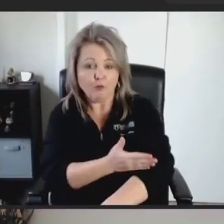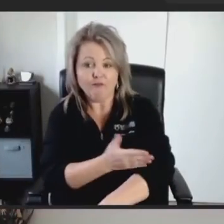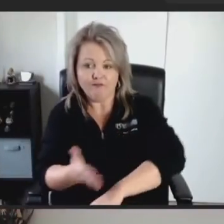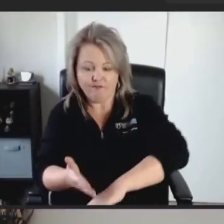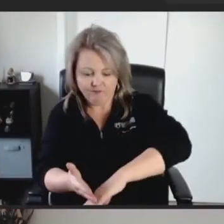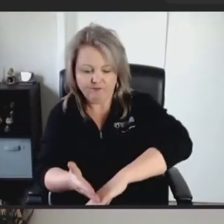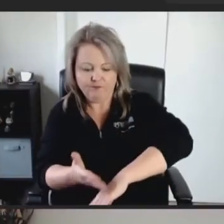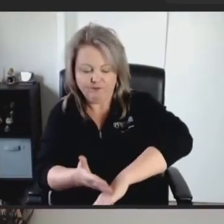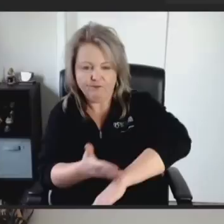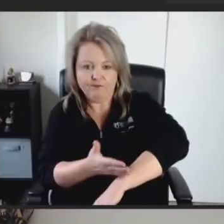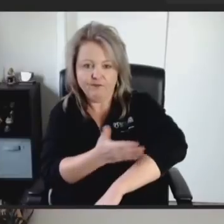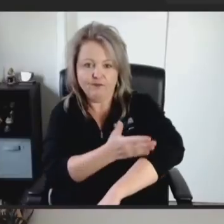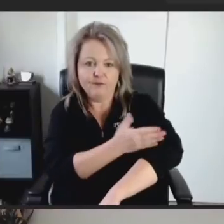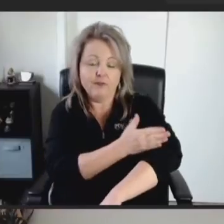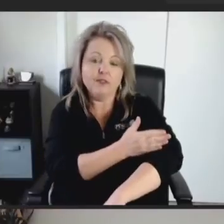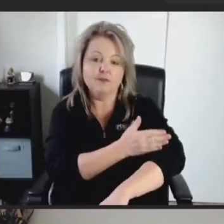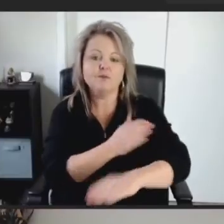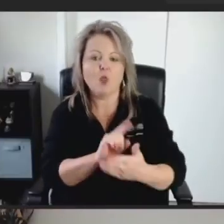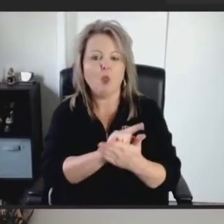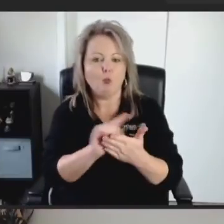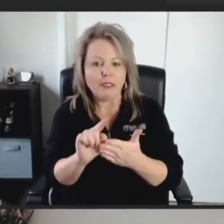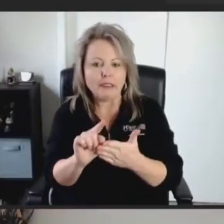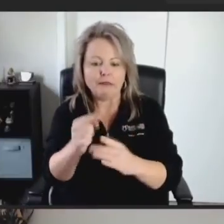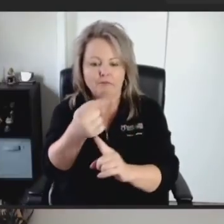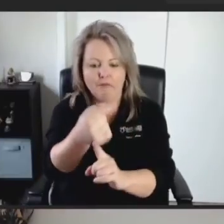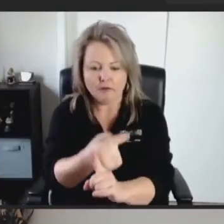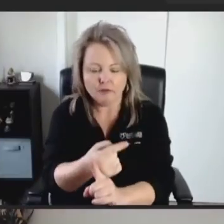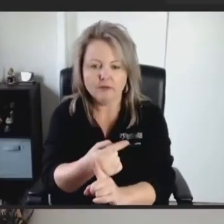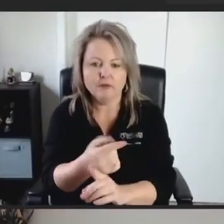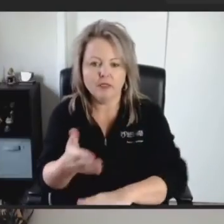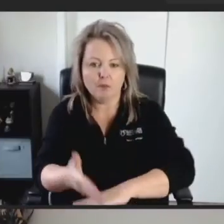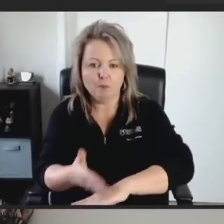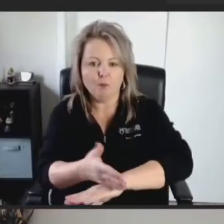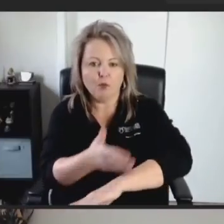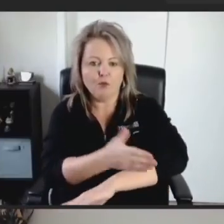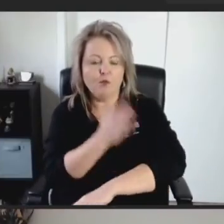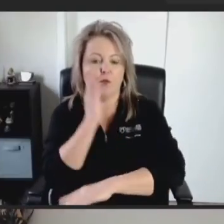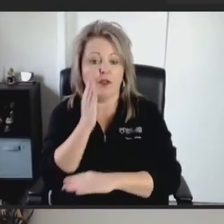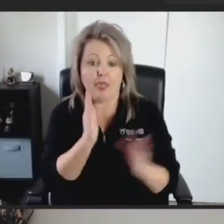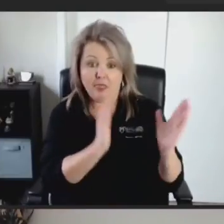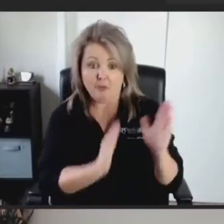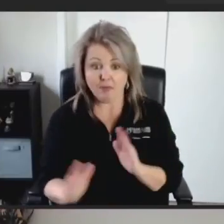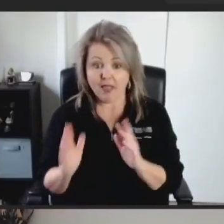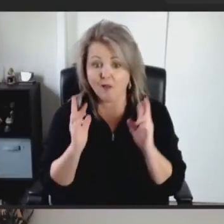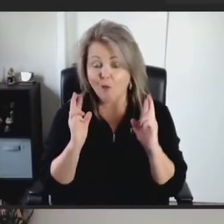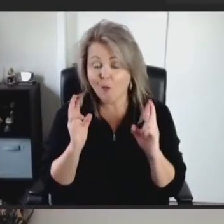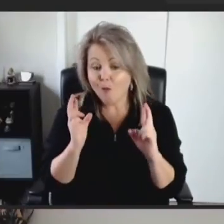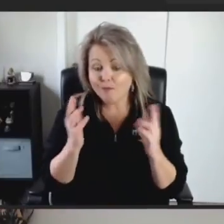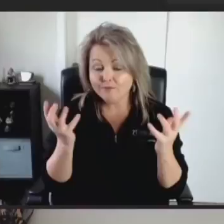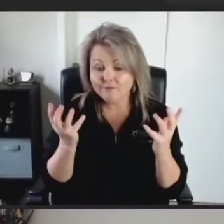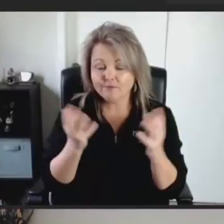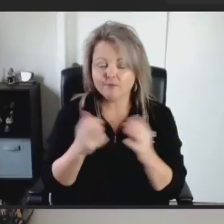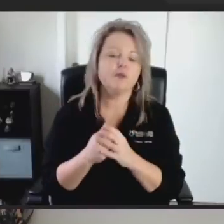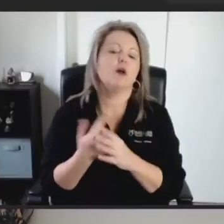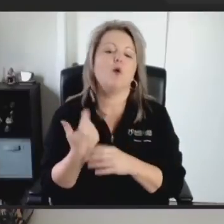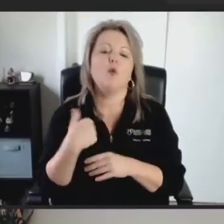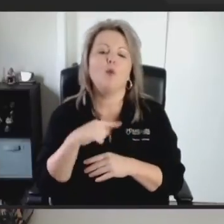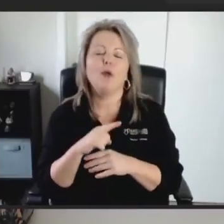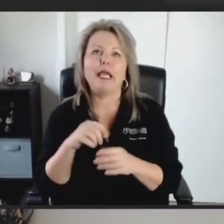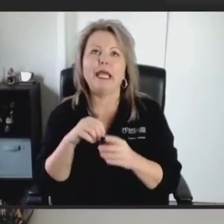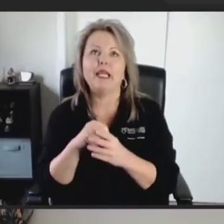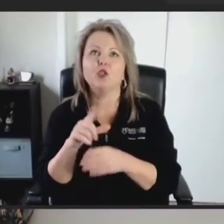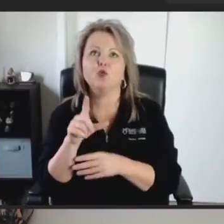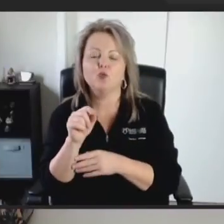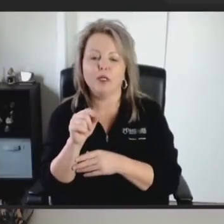the ensuing weeks and months. And the plan and hope is that as we get into 2021 and the